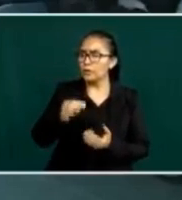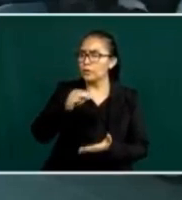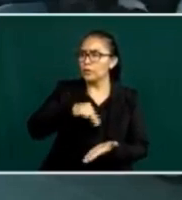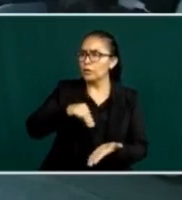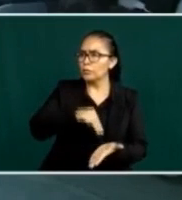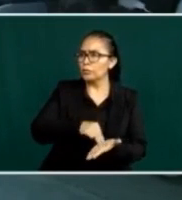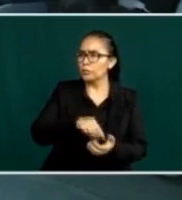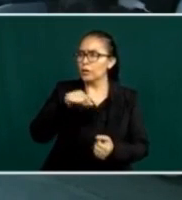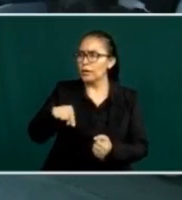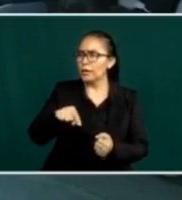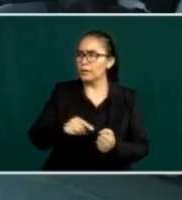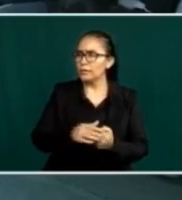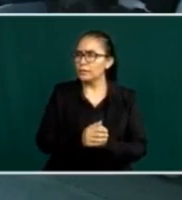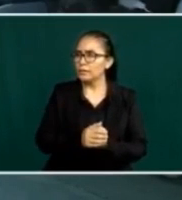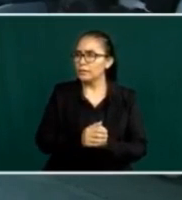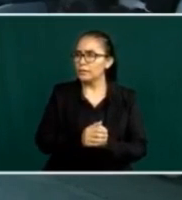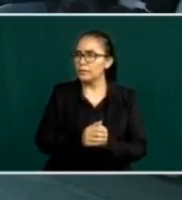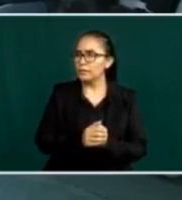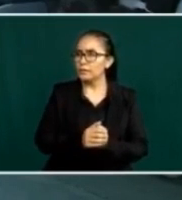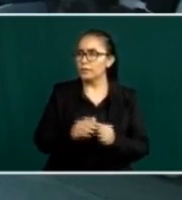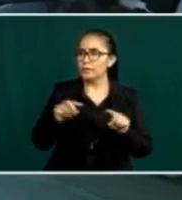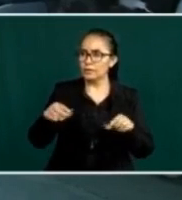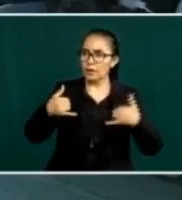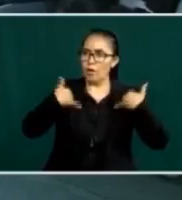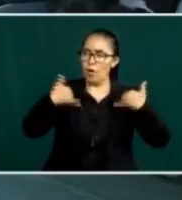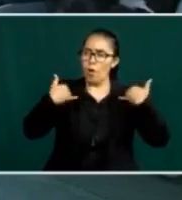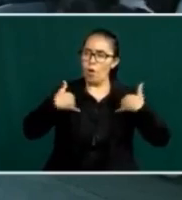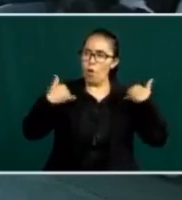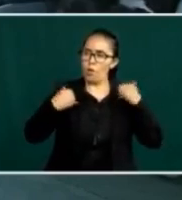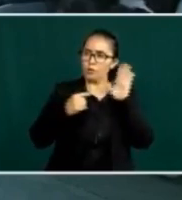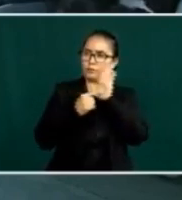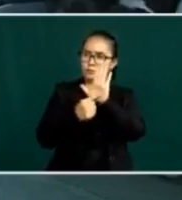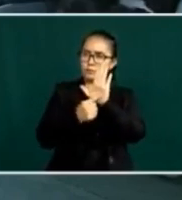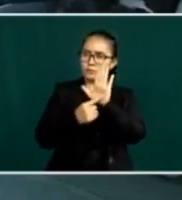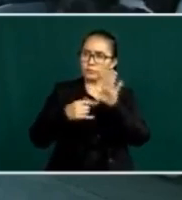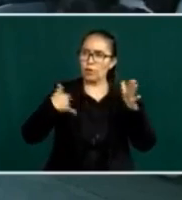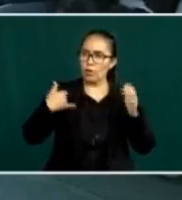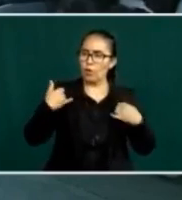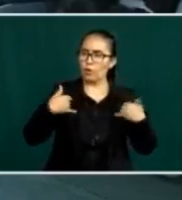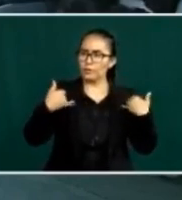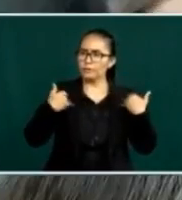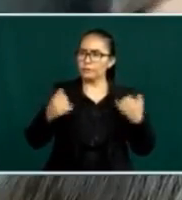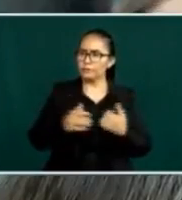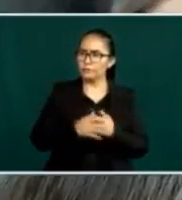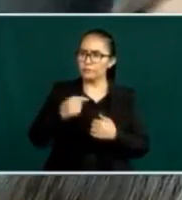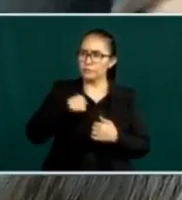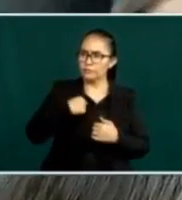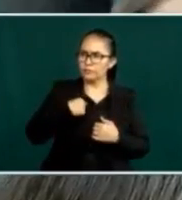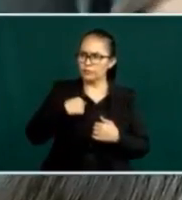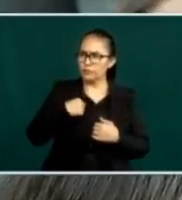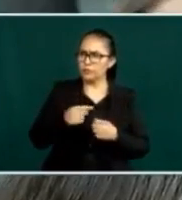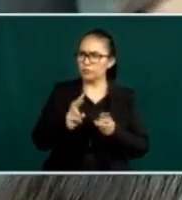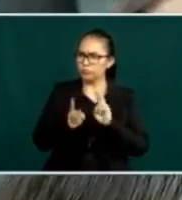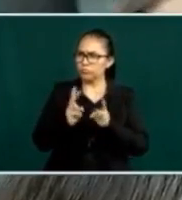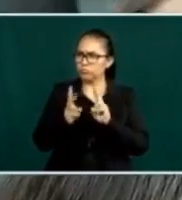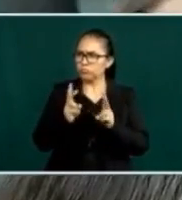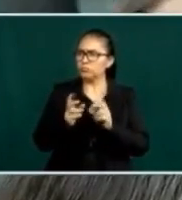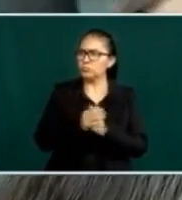visited our municipal area, and this young man, you spoke to him.